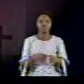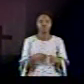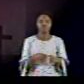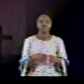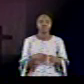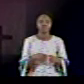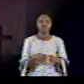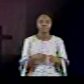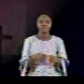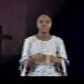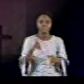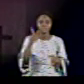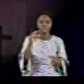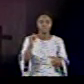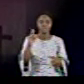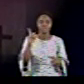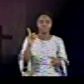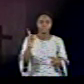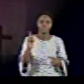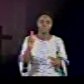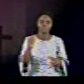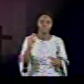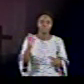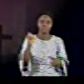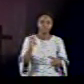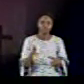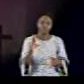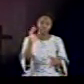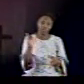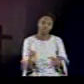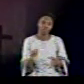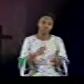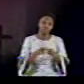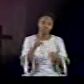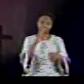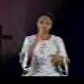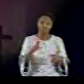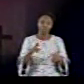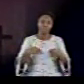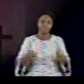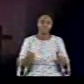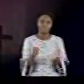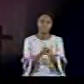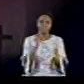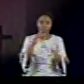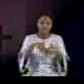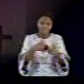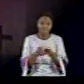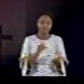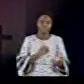kidney problem you are here that is why i received my healing